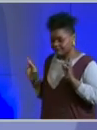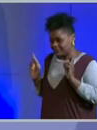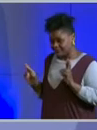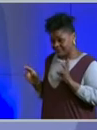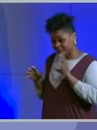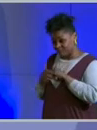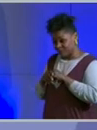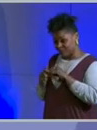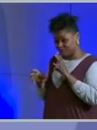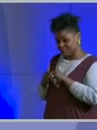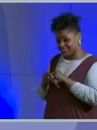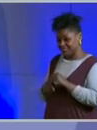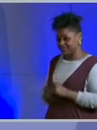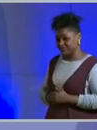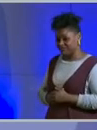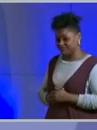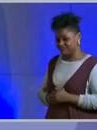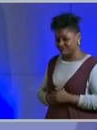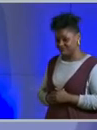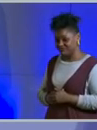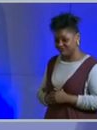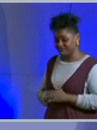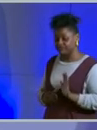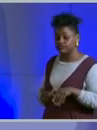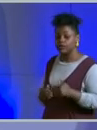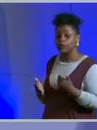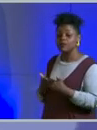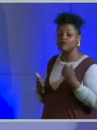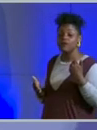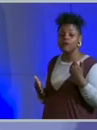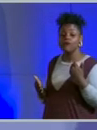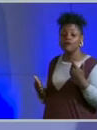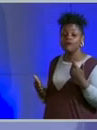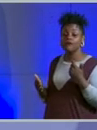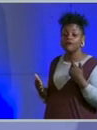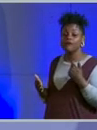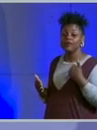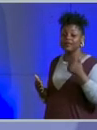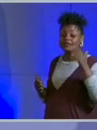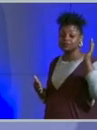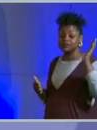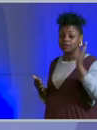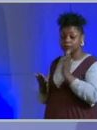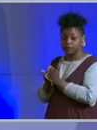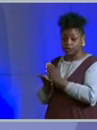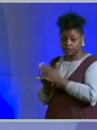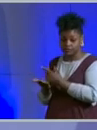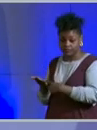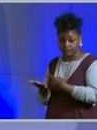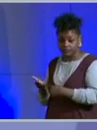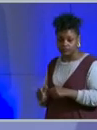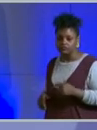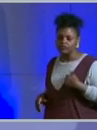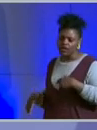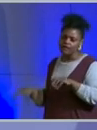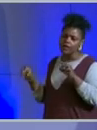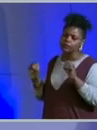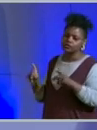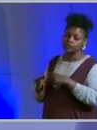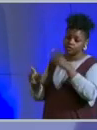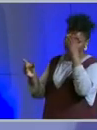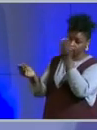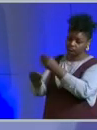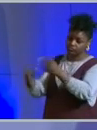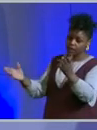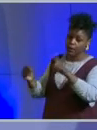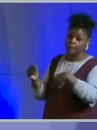engagement. And then, before I present the budget to the council, I'll have the opportunity to let you know about the state